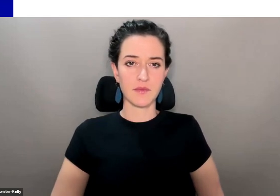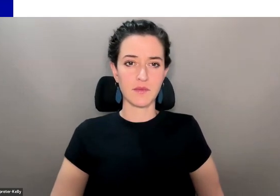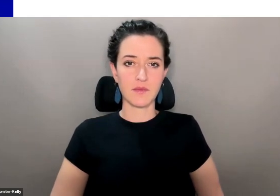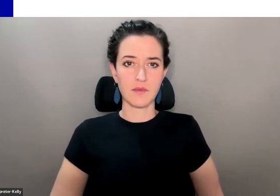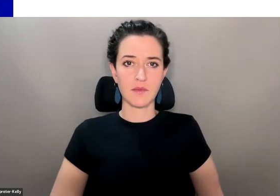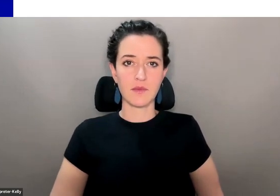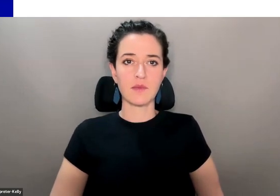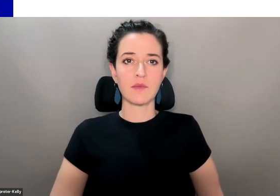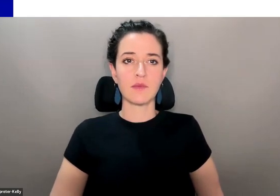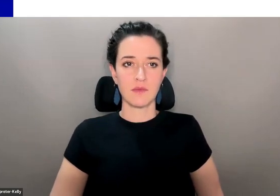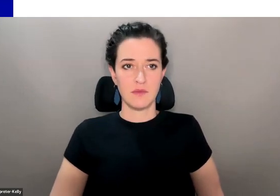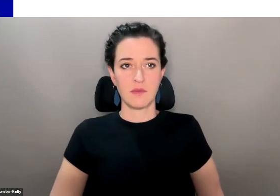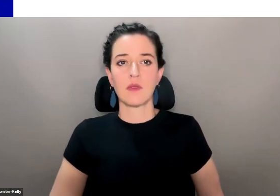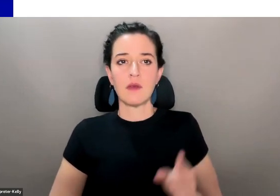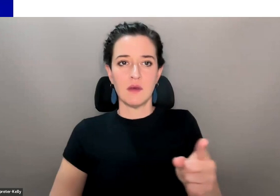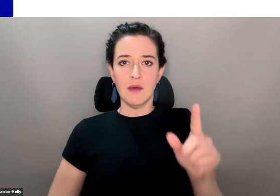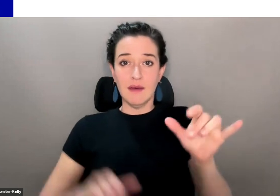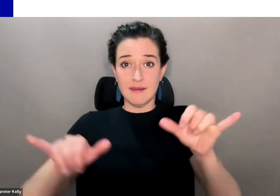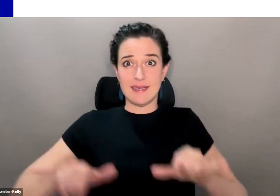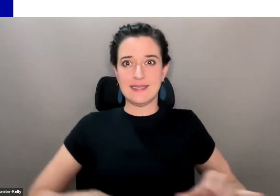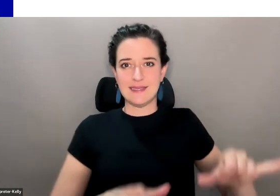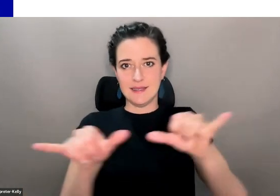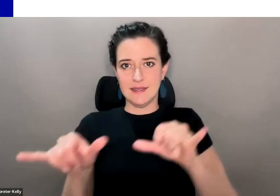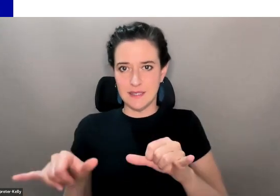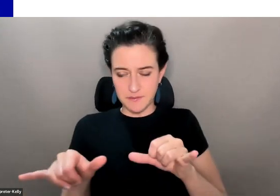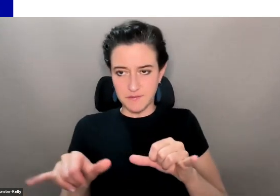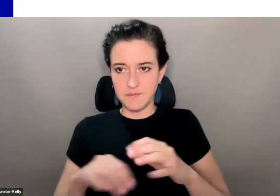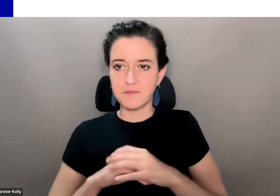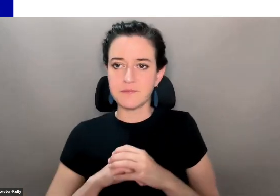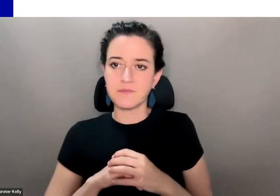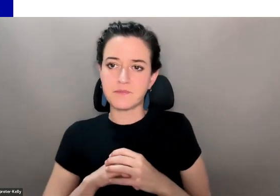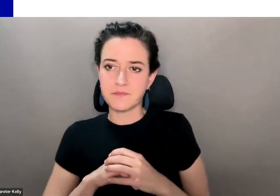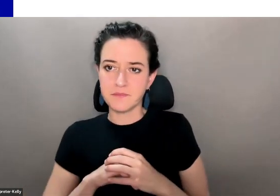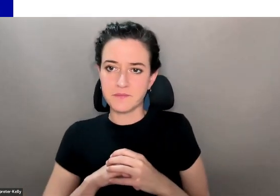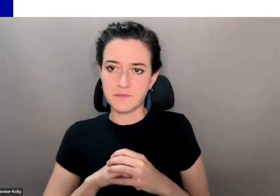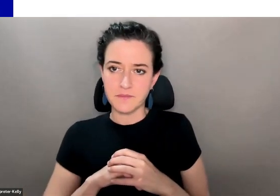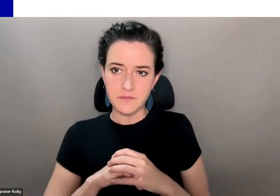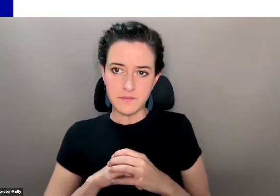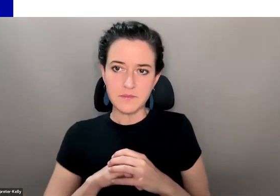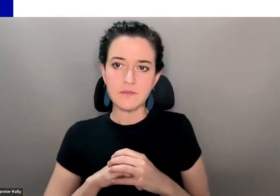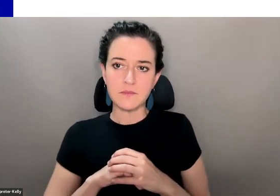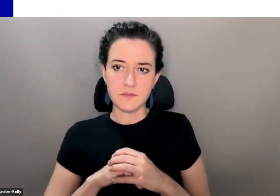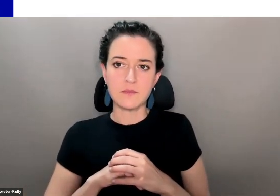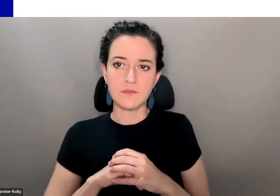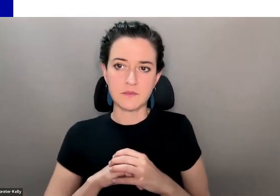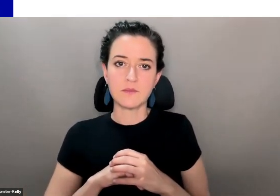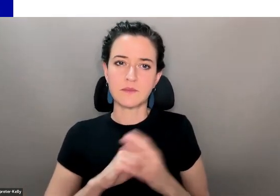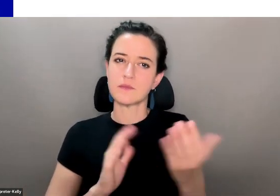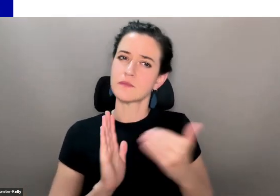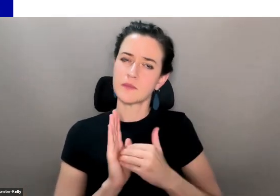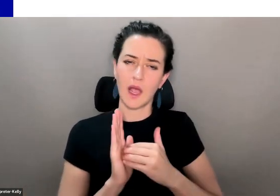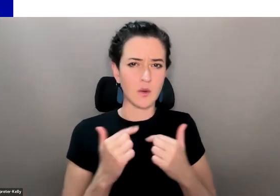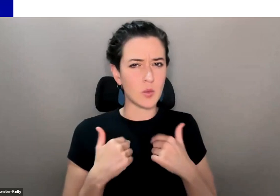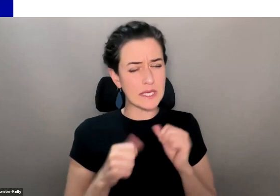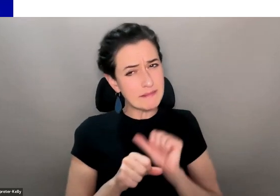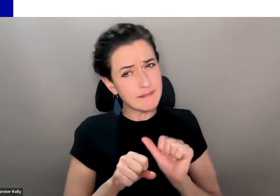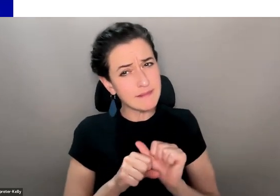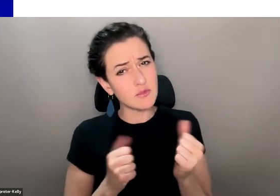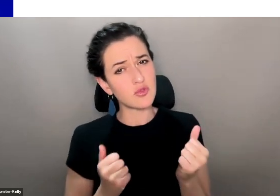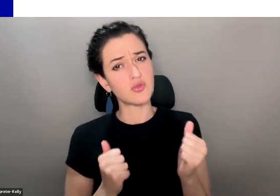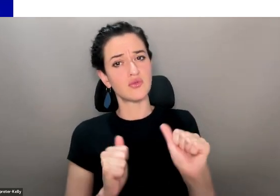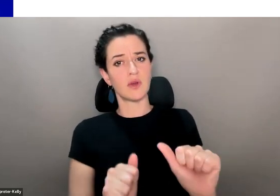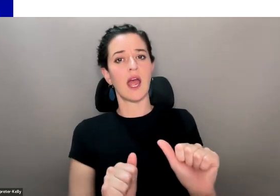Judicial and legislative consistency. So as I mentioned, we made a real attempt in this final rule to